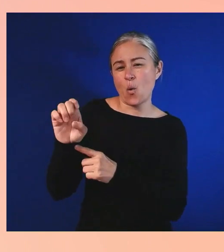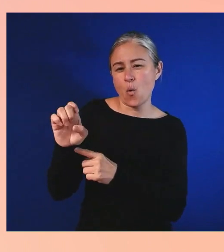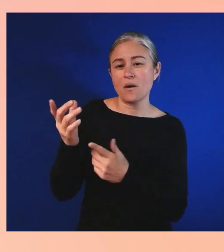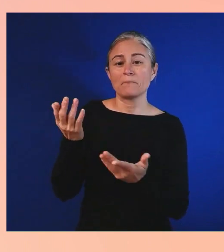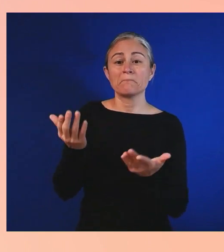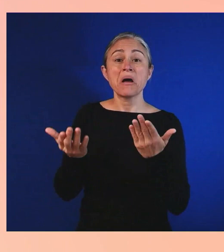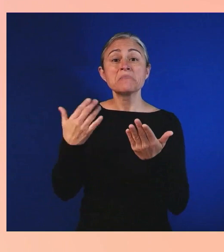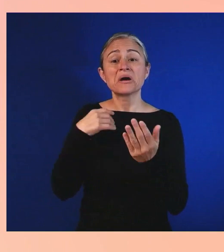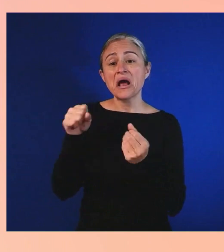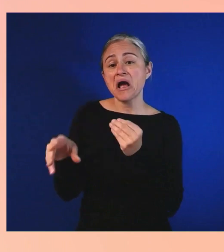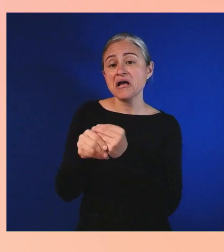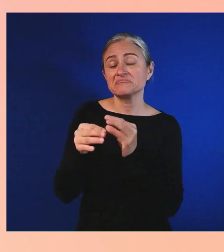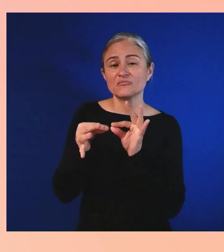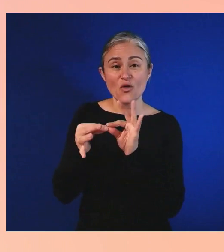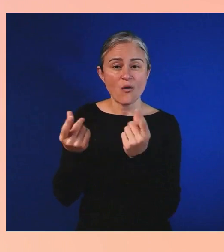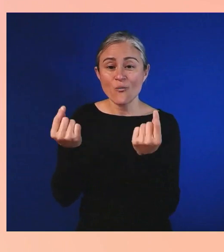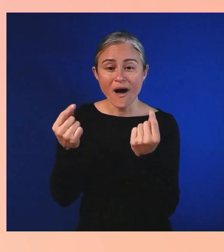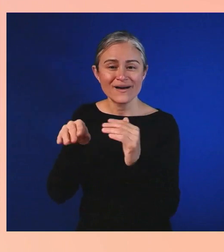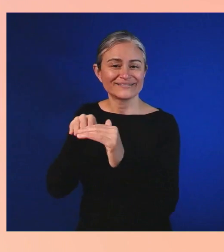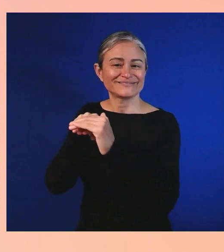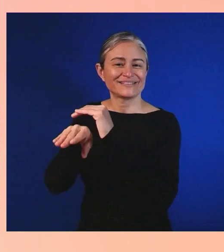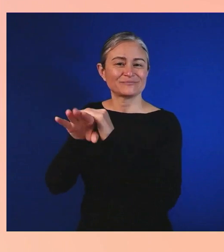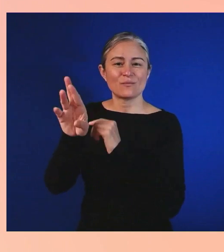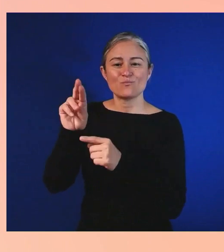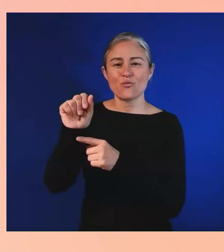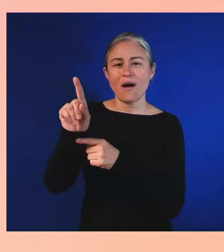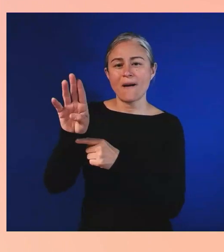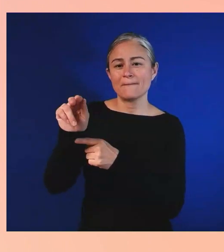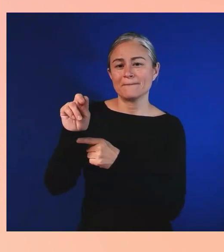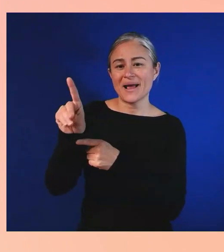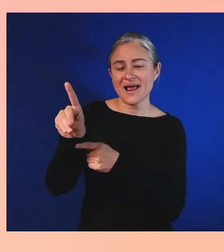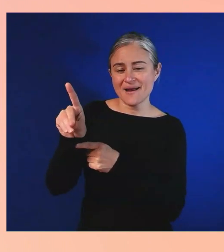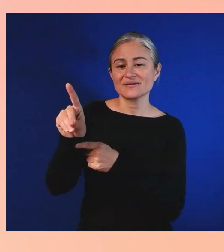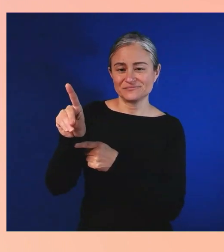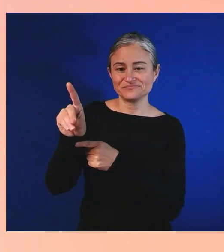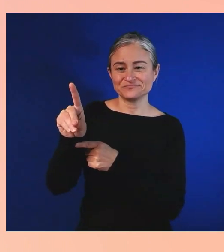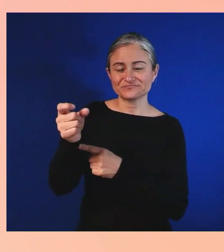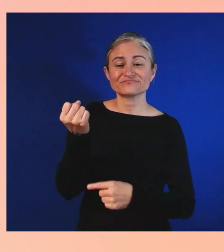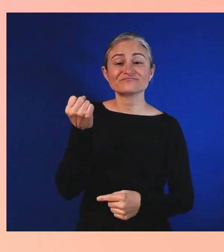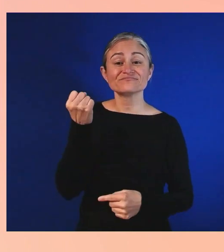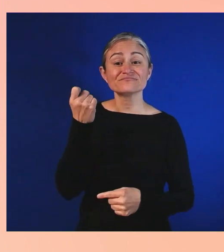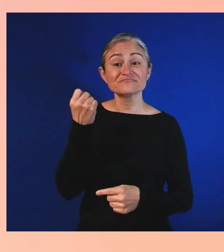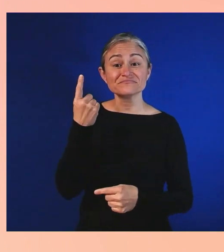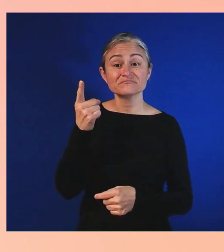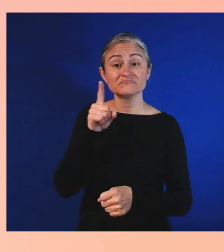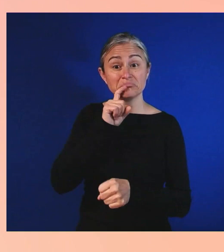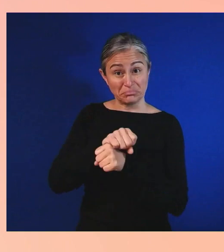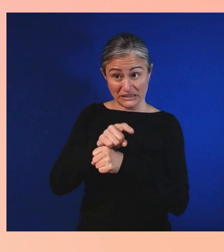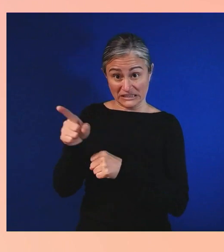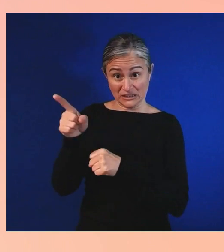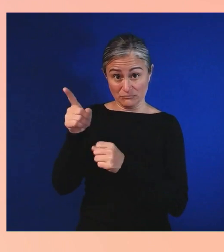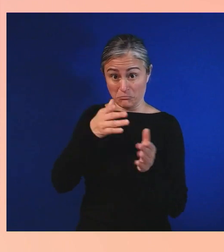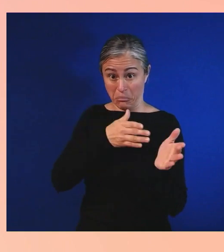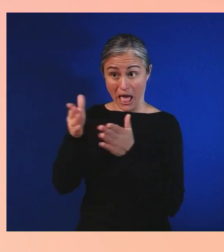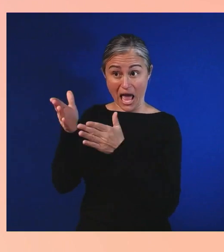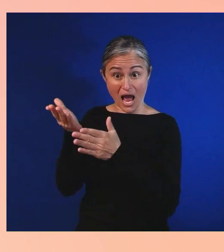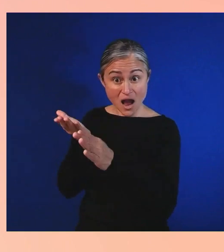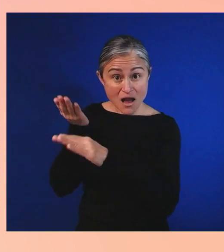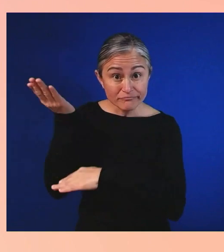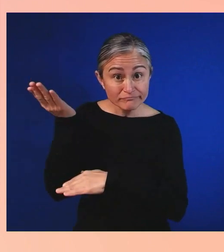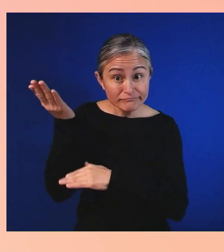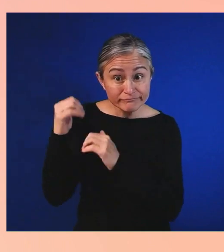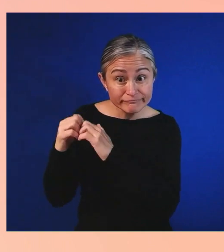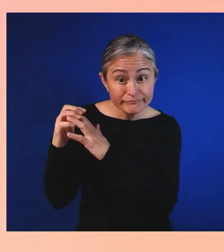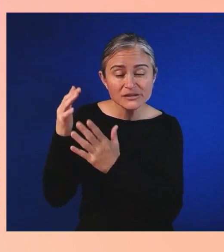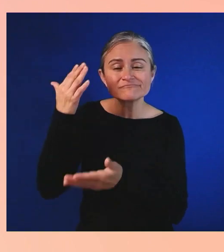specific plans to be able to do that. There's a bill in Mississippi that's working on improving opportunities for students to learn